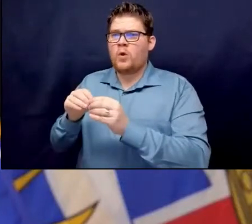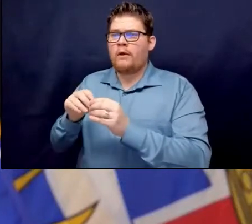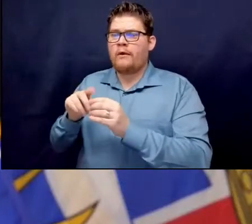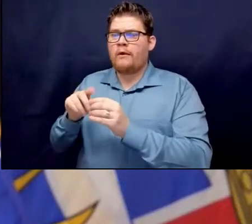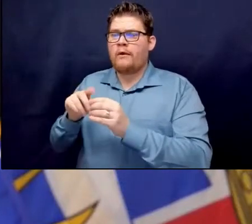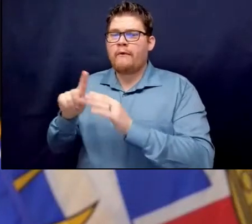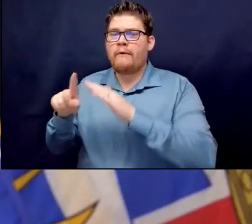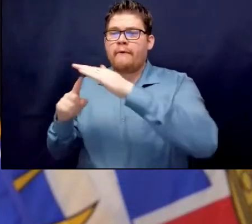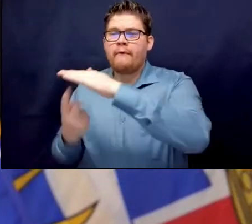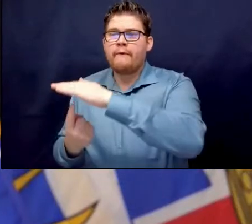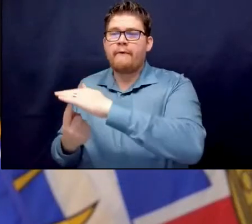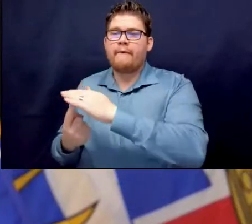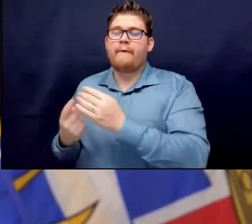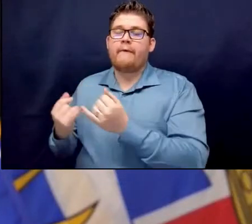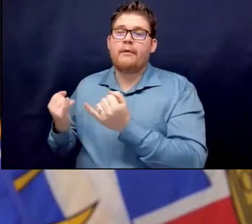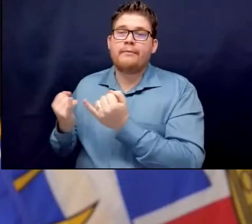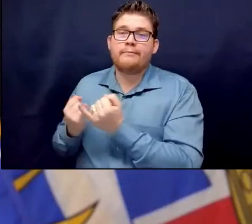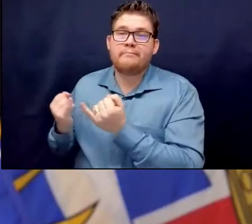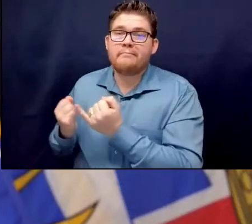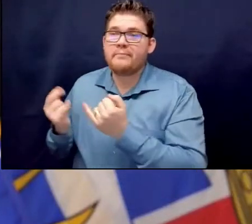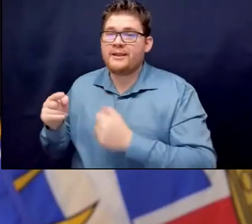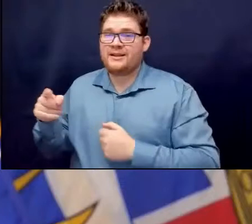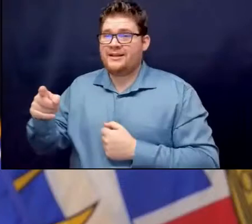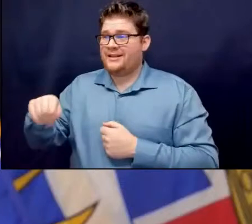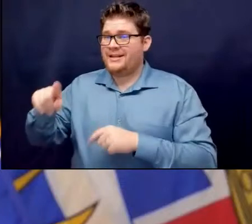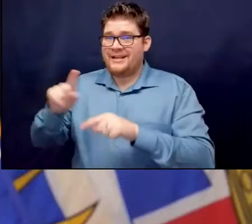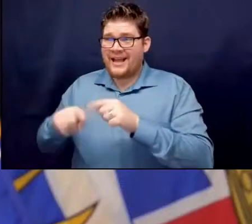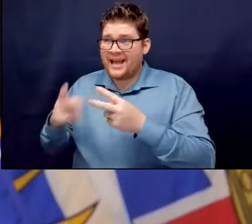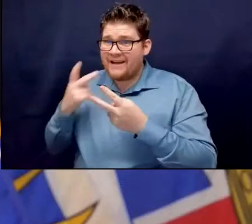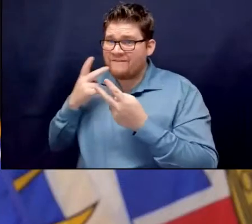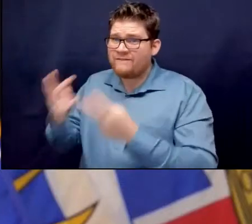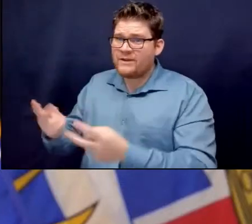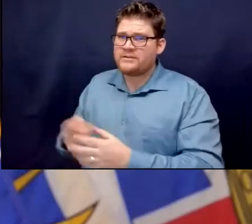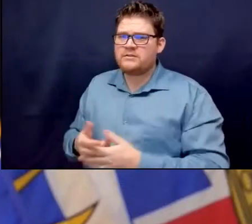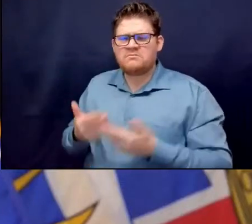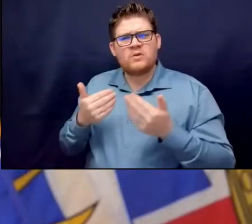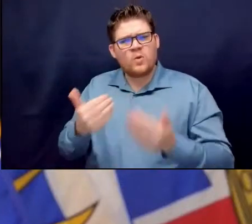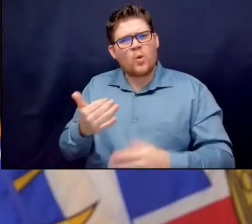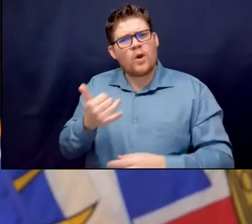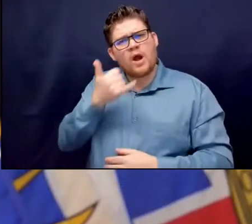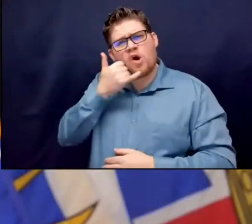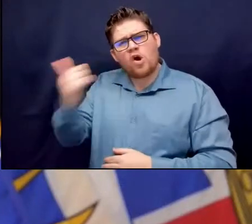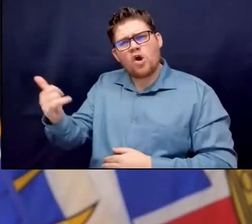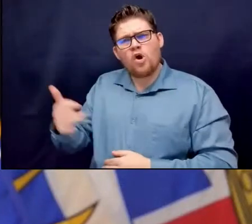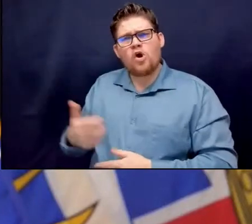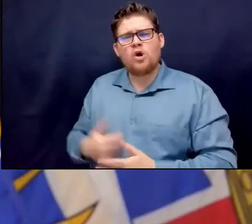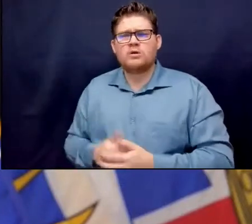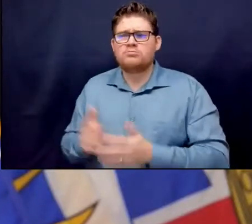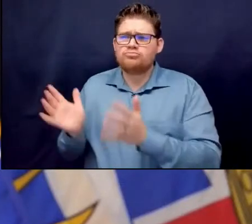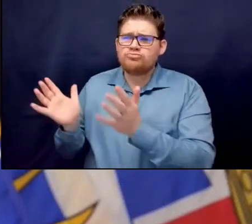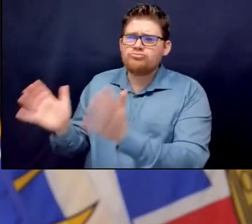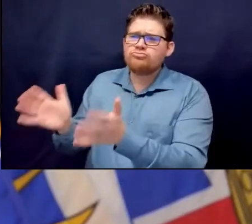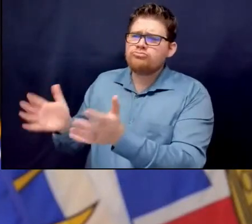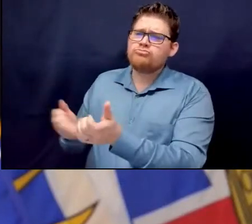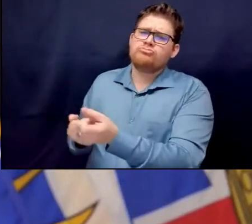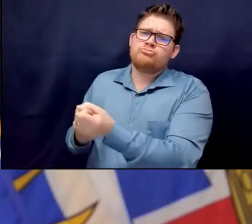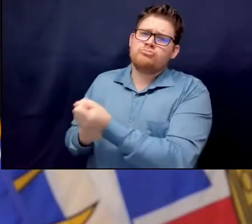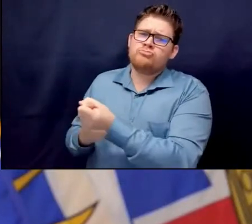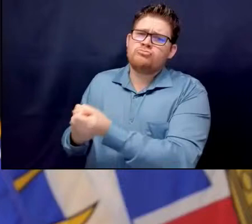it is us moving to trying to get on with our lives, to interrupt society as least as we